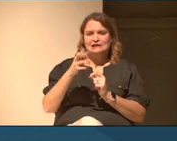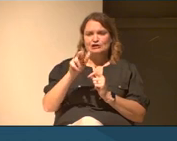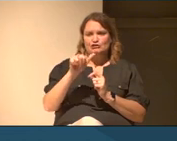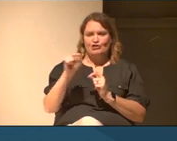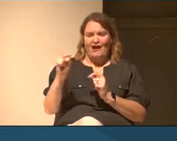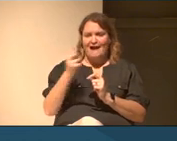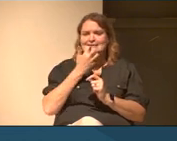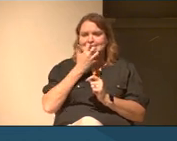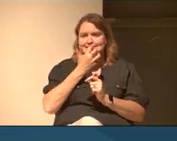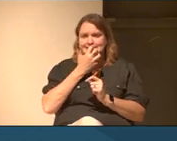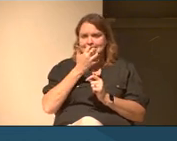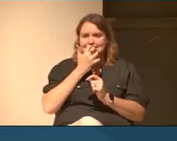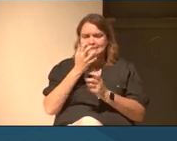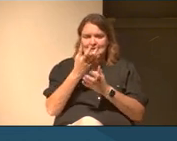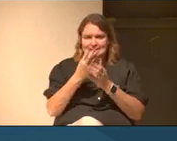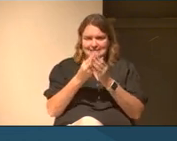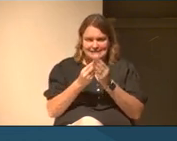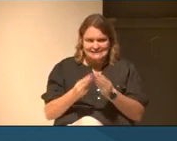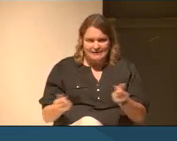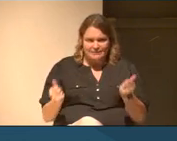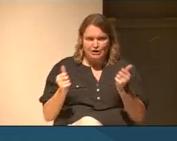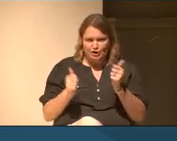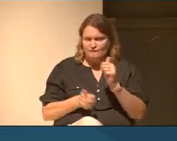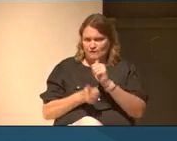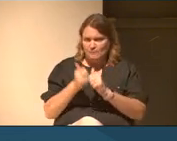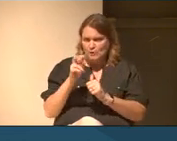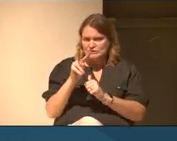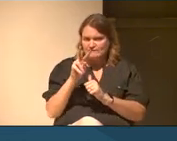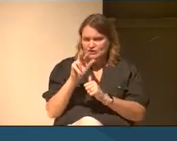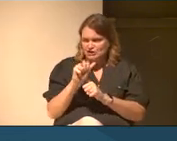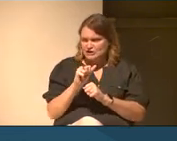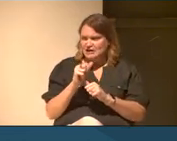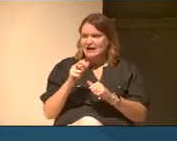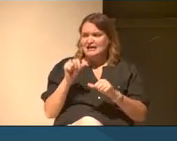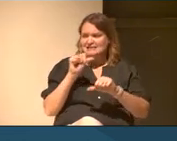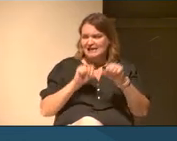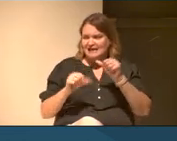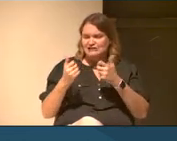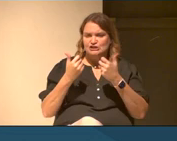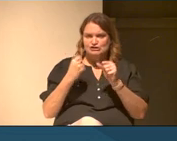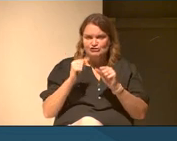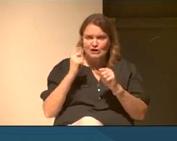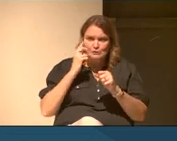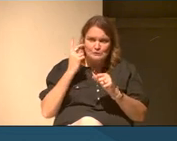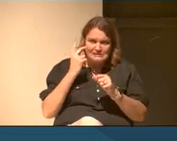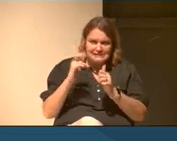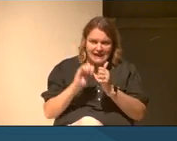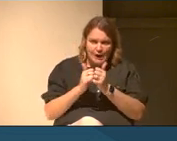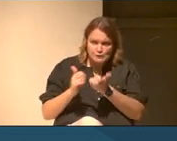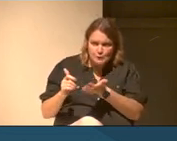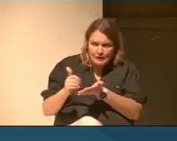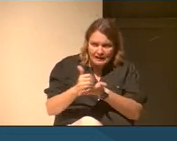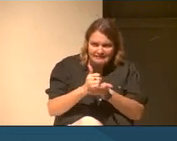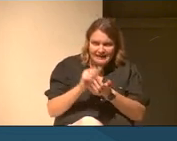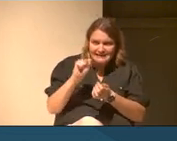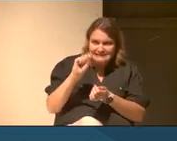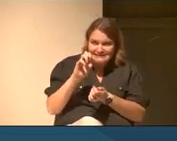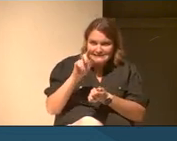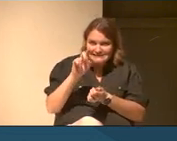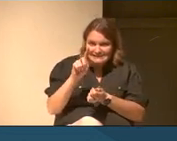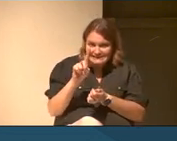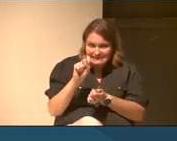of the coast of Virginia, but scientists worked on a way of figuring out how to collect seagrass seeds. They collected 70